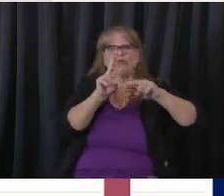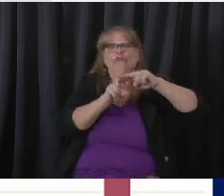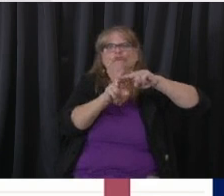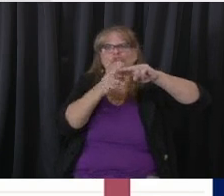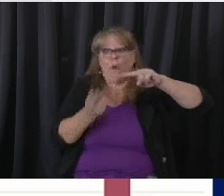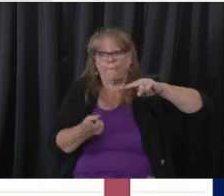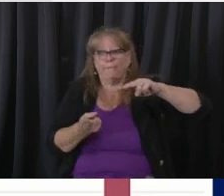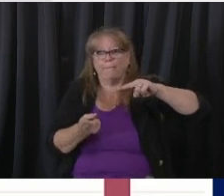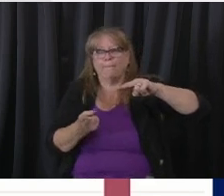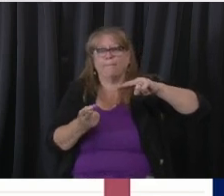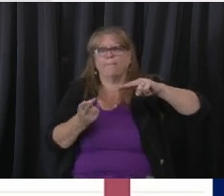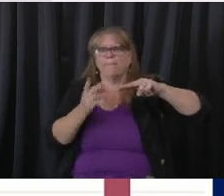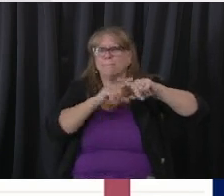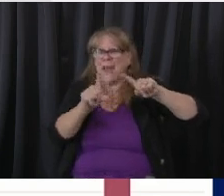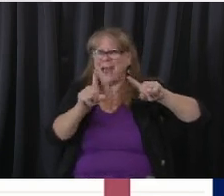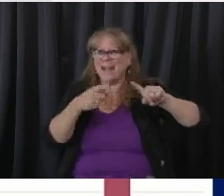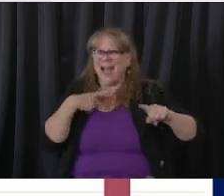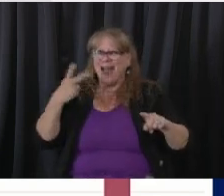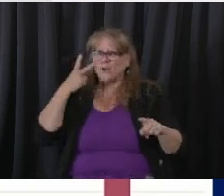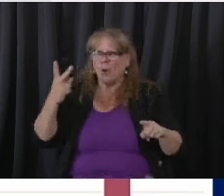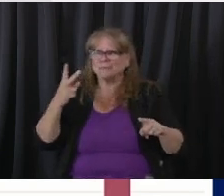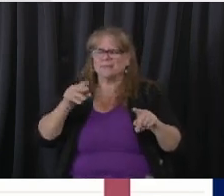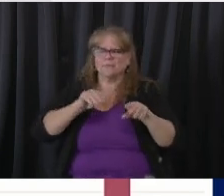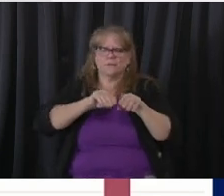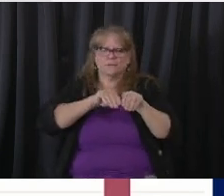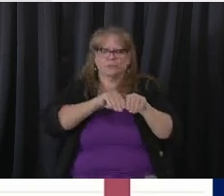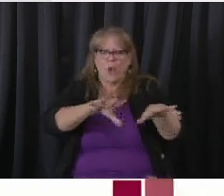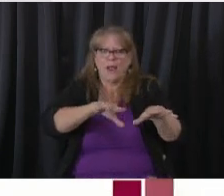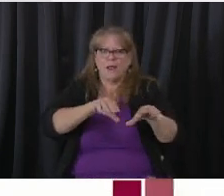different when you look at some age-specific data. So I want to go to the next slide.